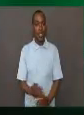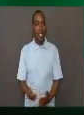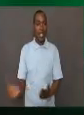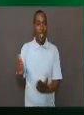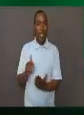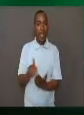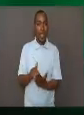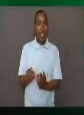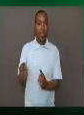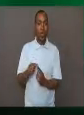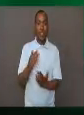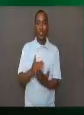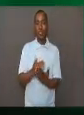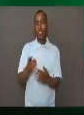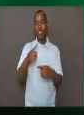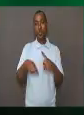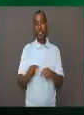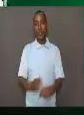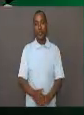Let's get back to our lesson.